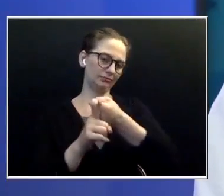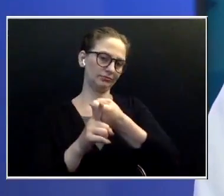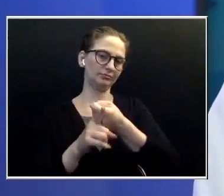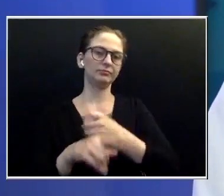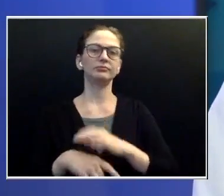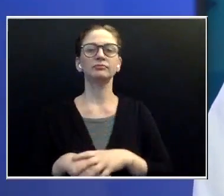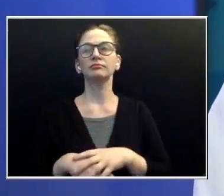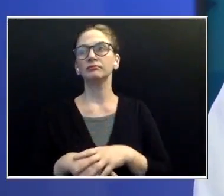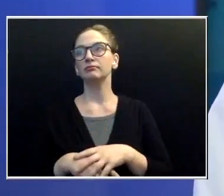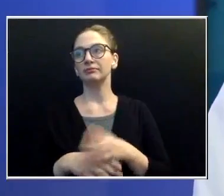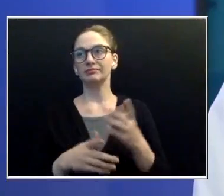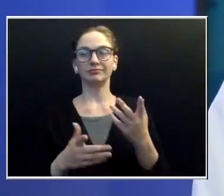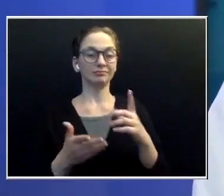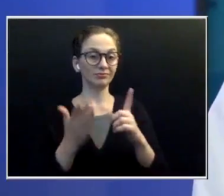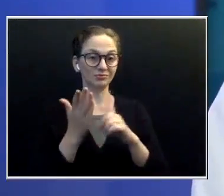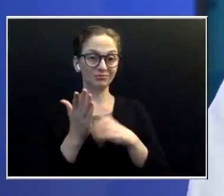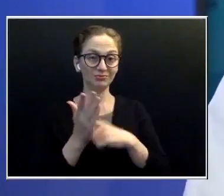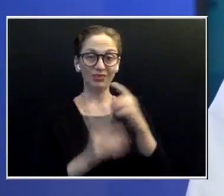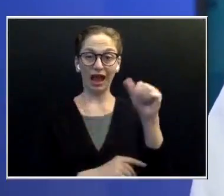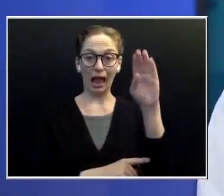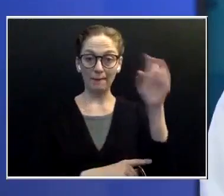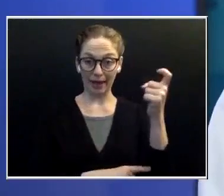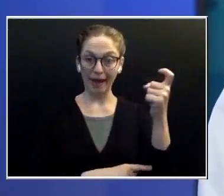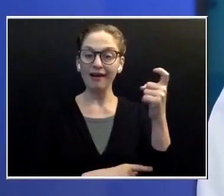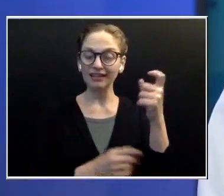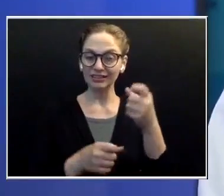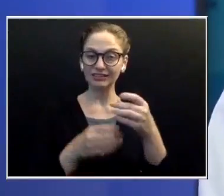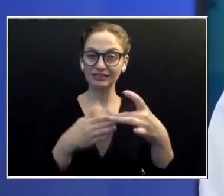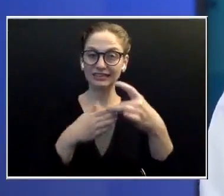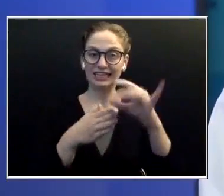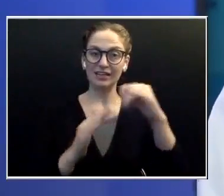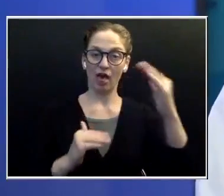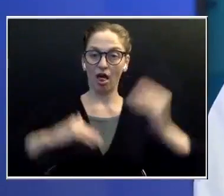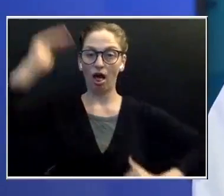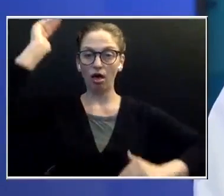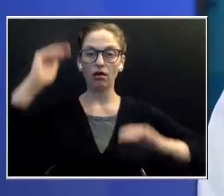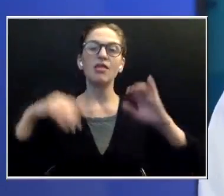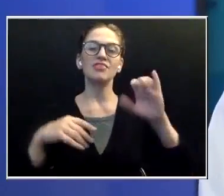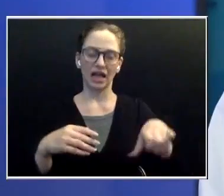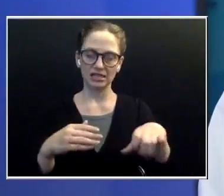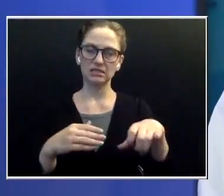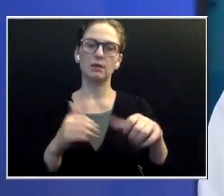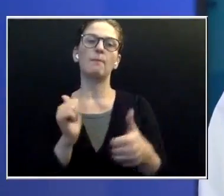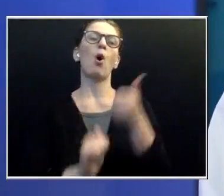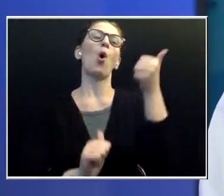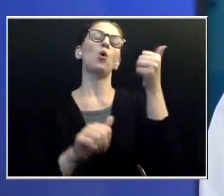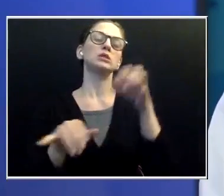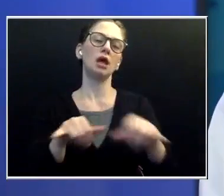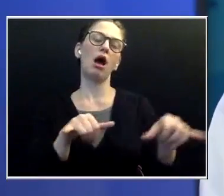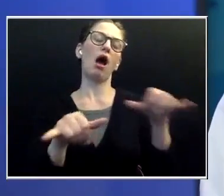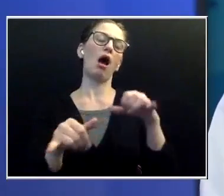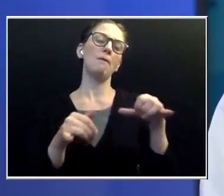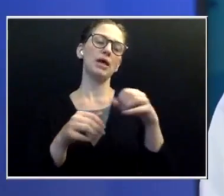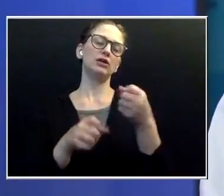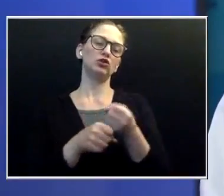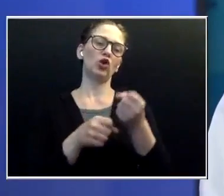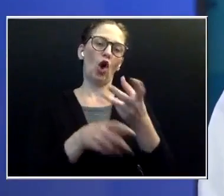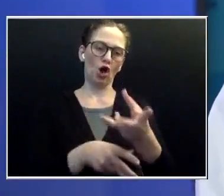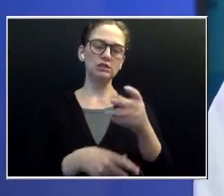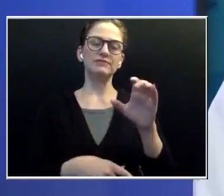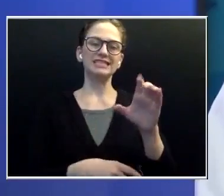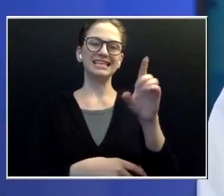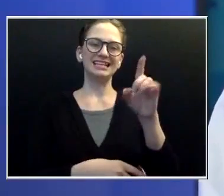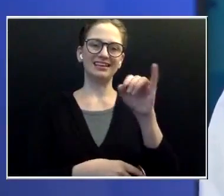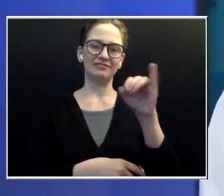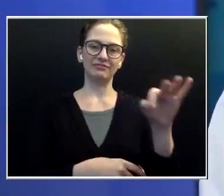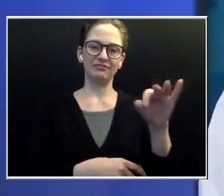balance actually can be disrupted by taking antibiotics. As I said, this is the most common cause of having, C. diff or any other opportunistic infections in the gut.